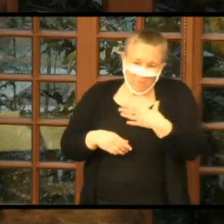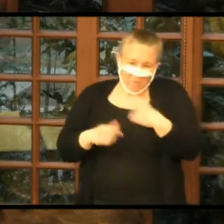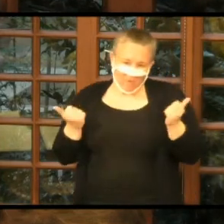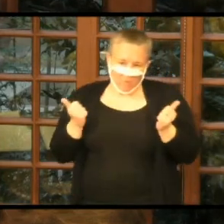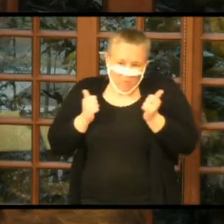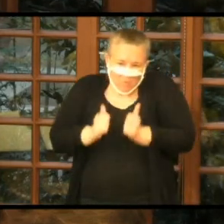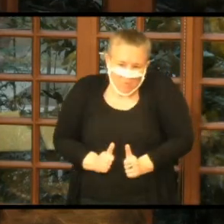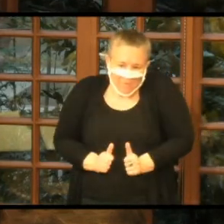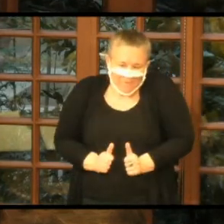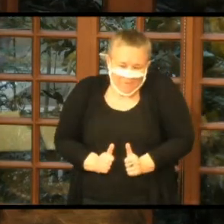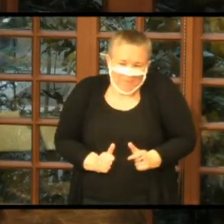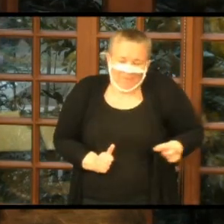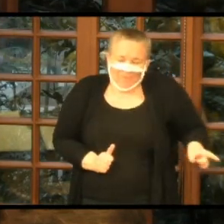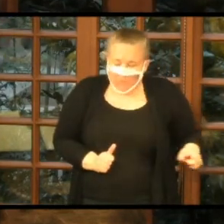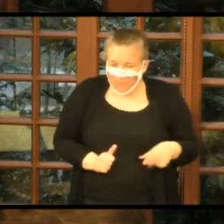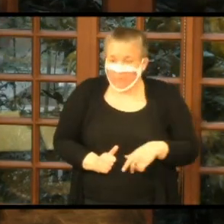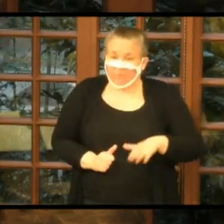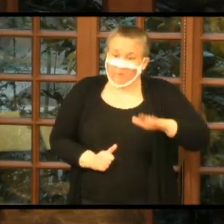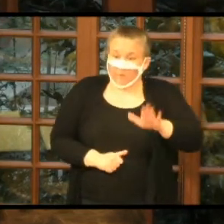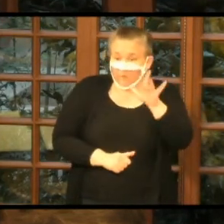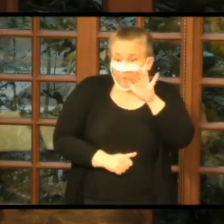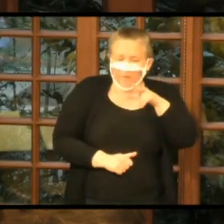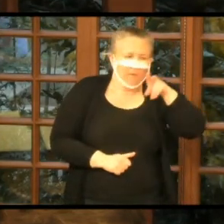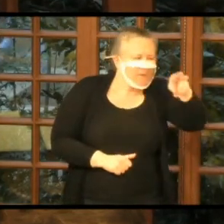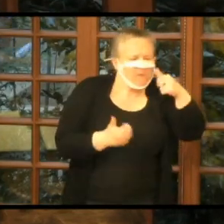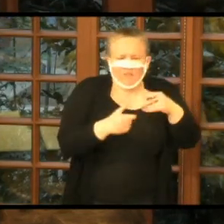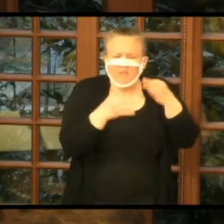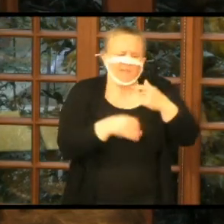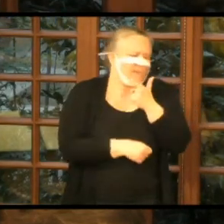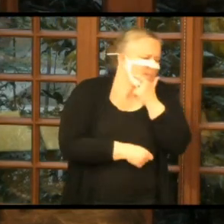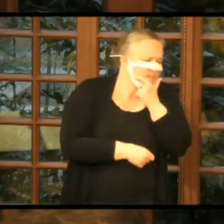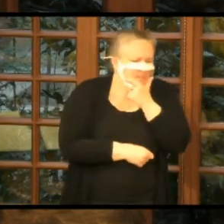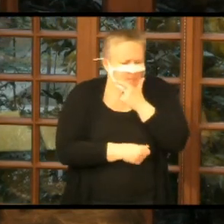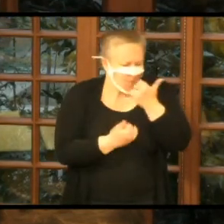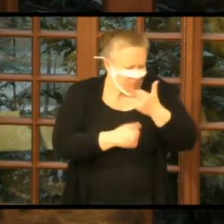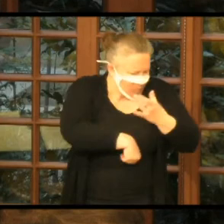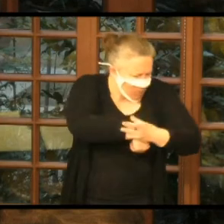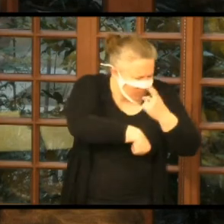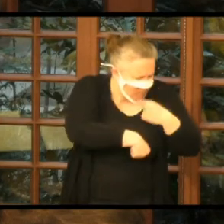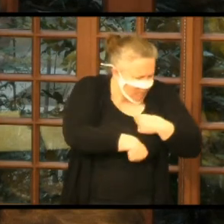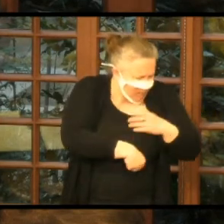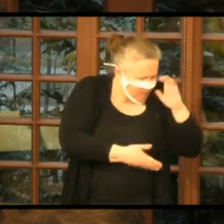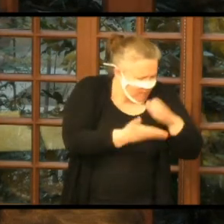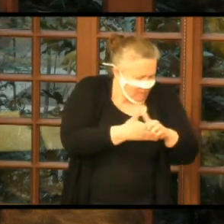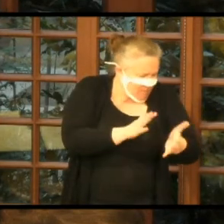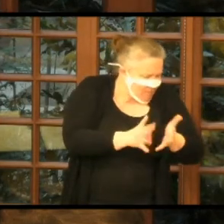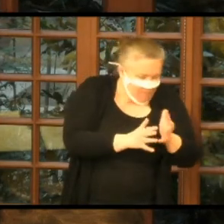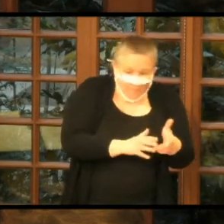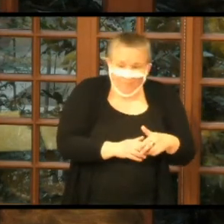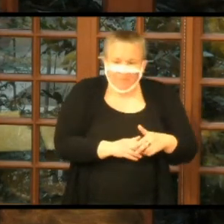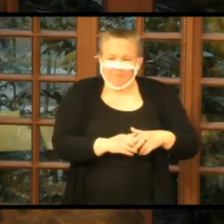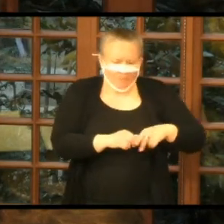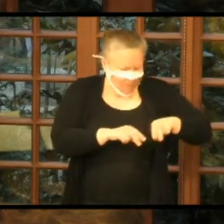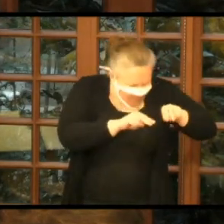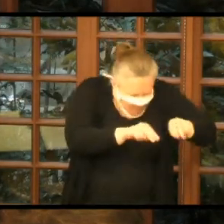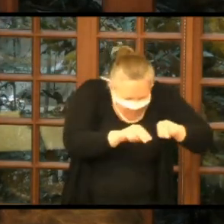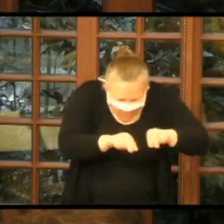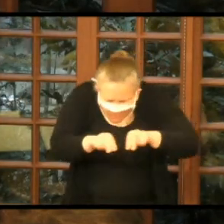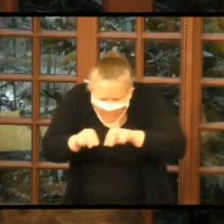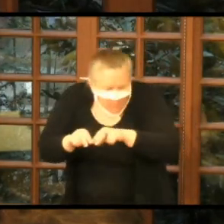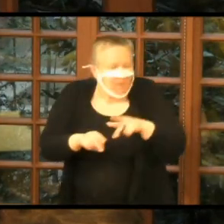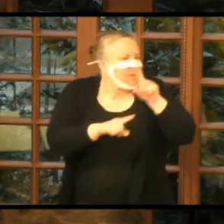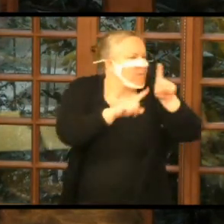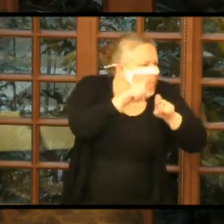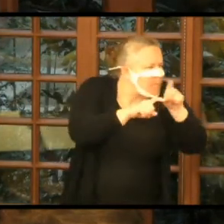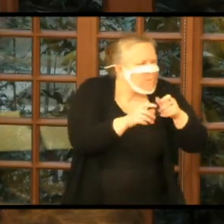coat. The child's mother was trying to decide on a watch for her husband. She was examining them closely,